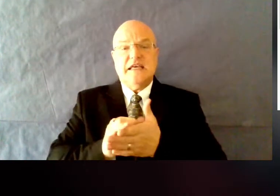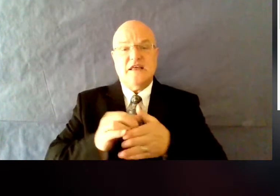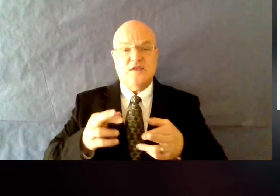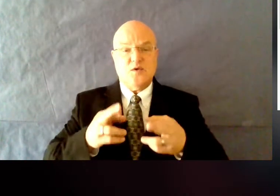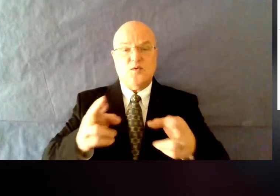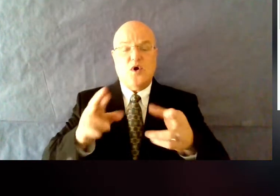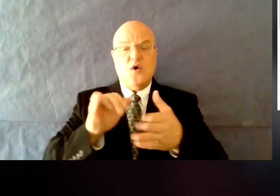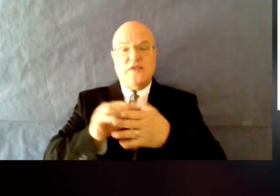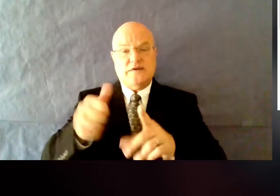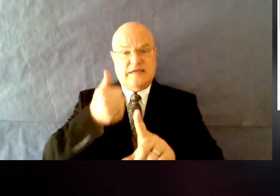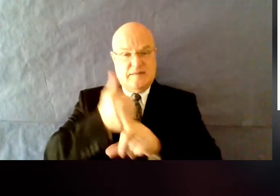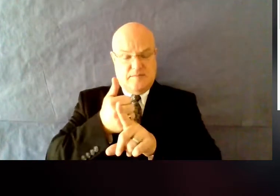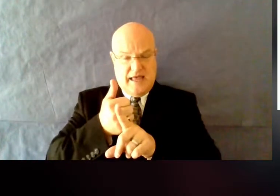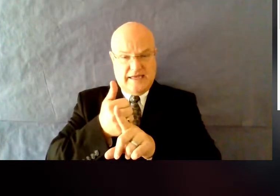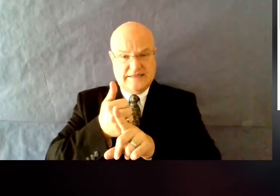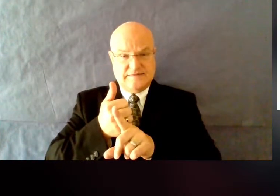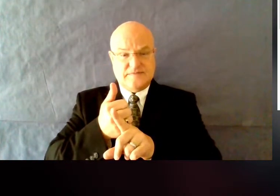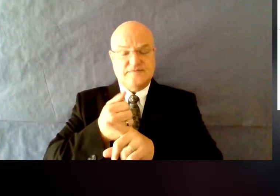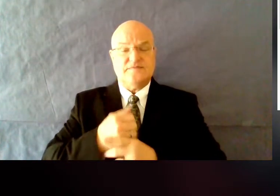are impacted and